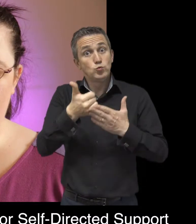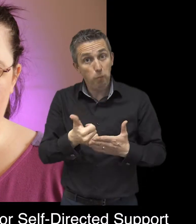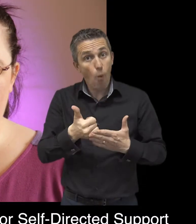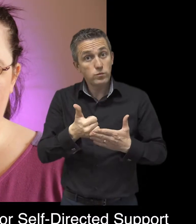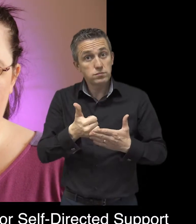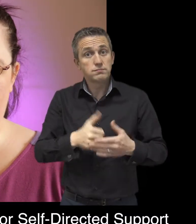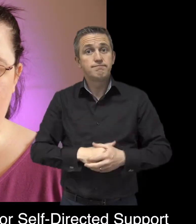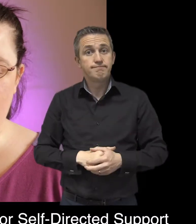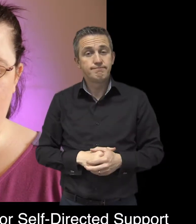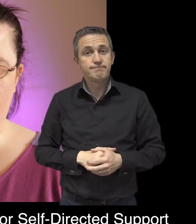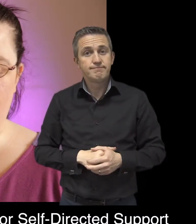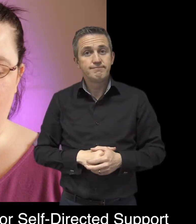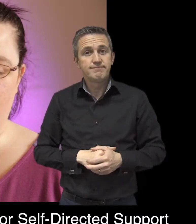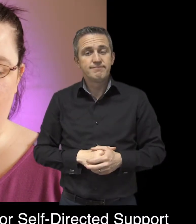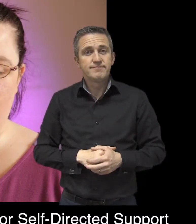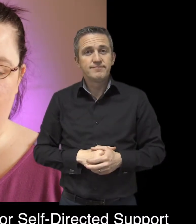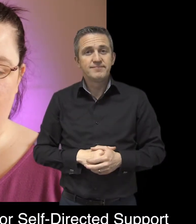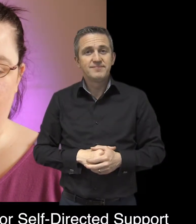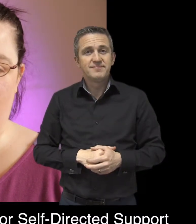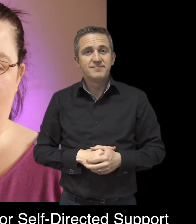and which